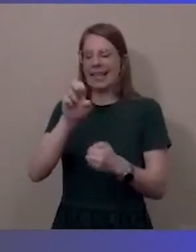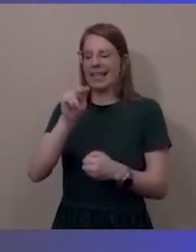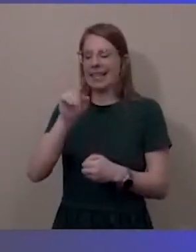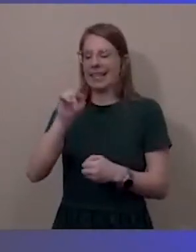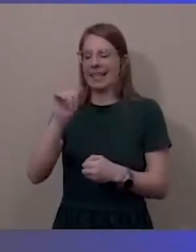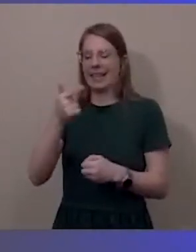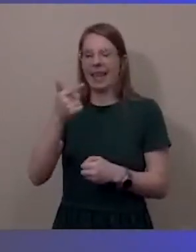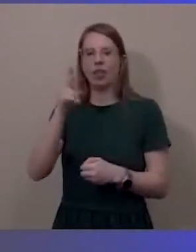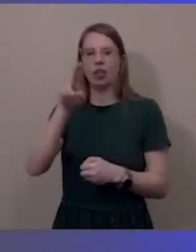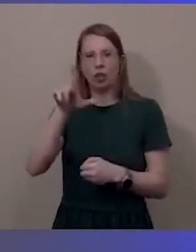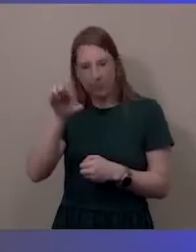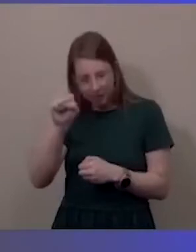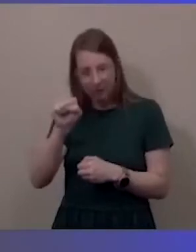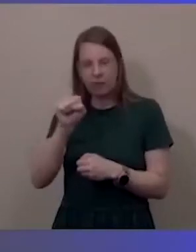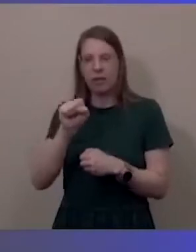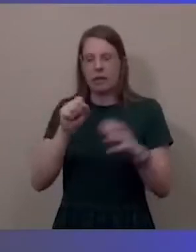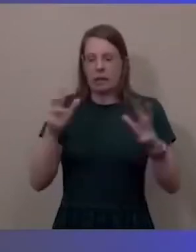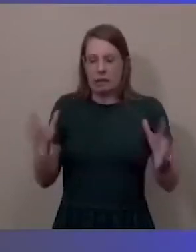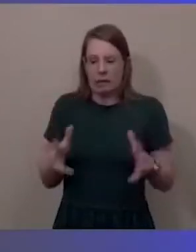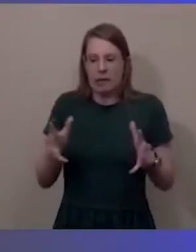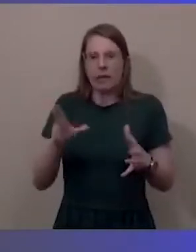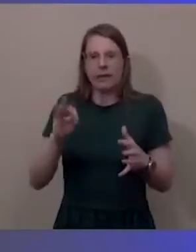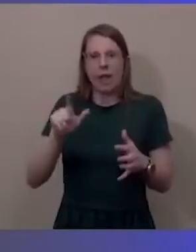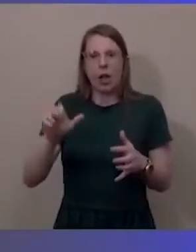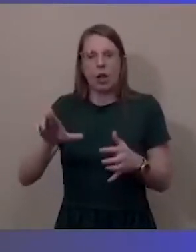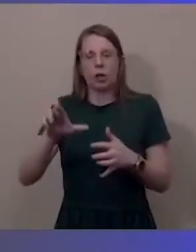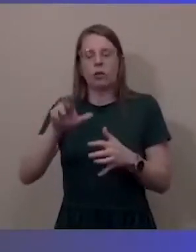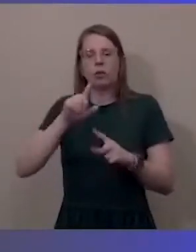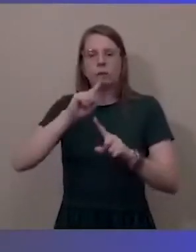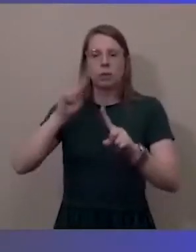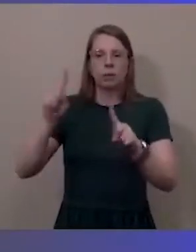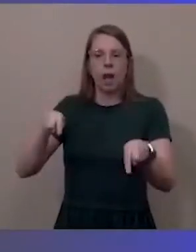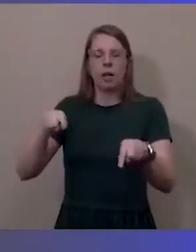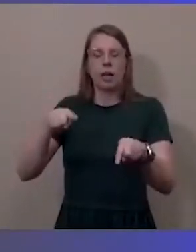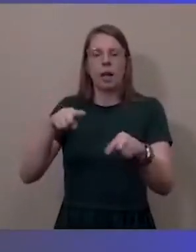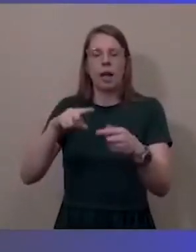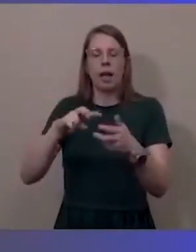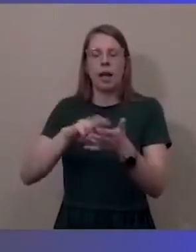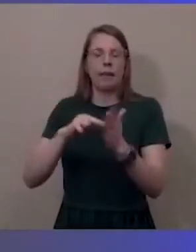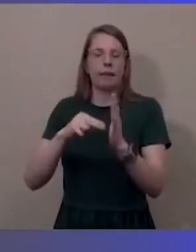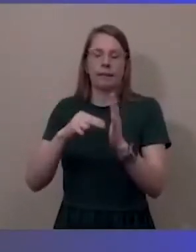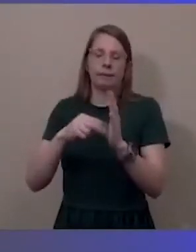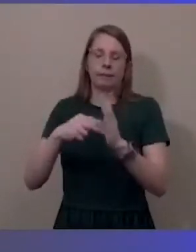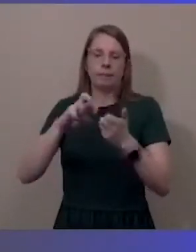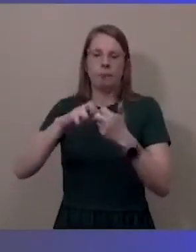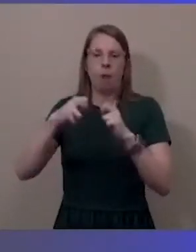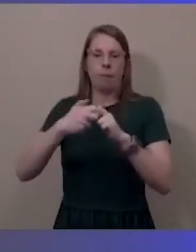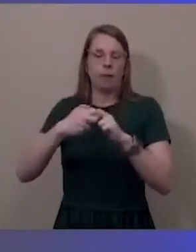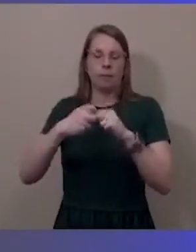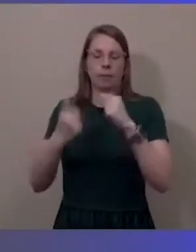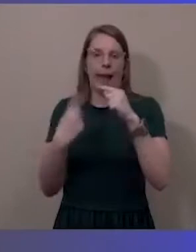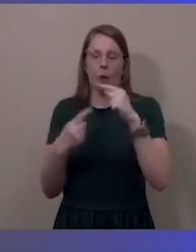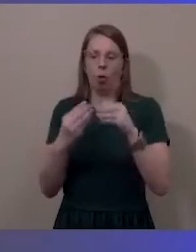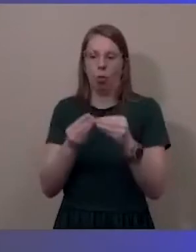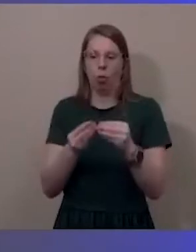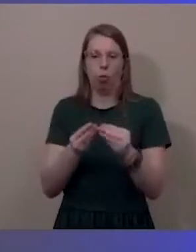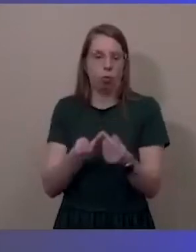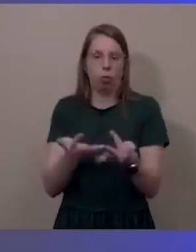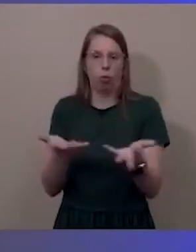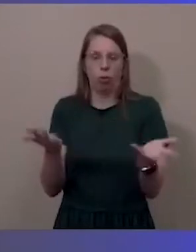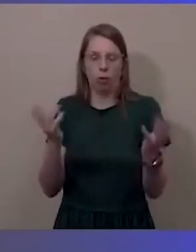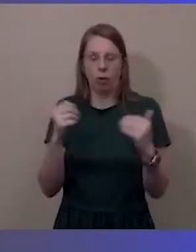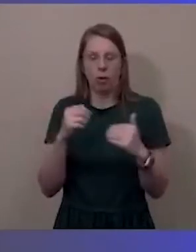drive, a cellular response and a cascade of problems that sort of spiral into brain